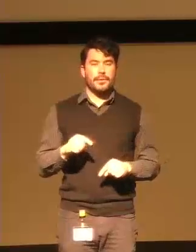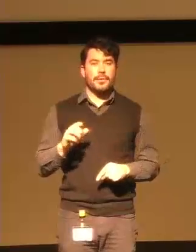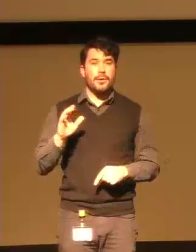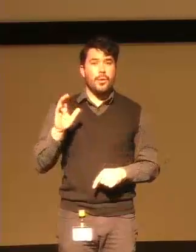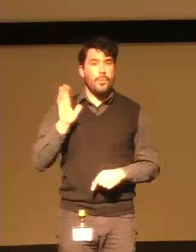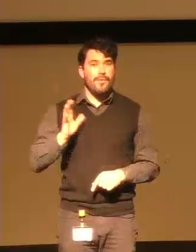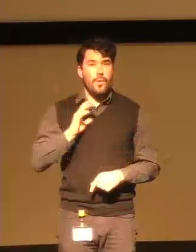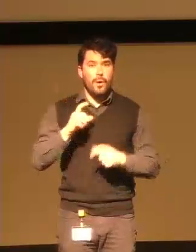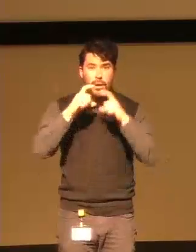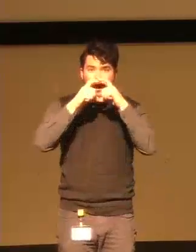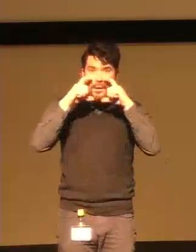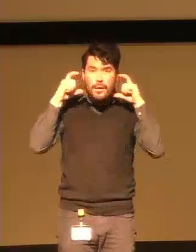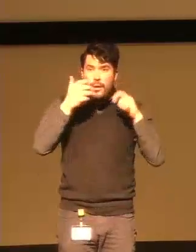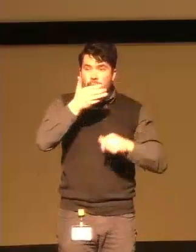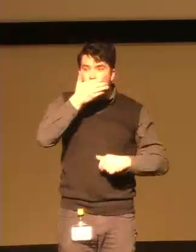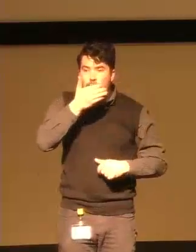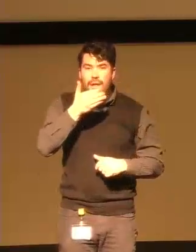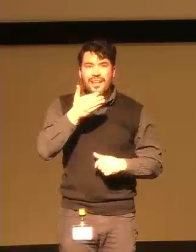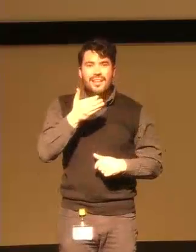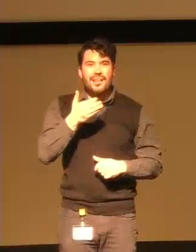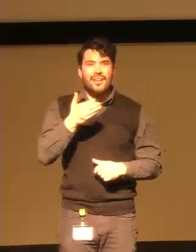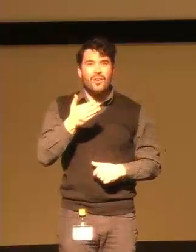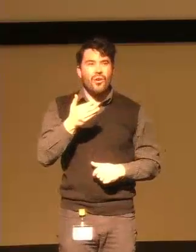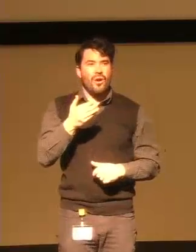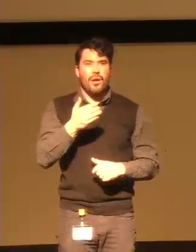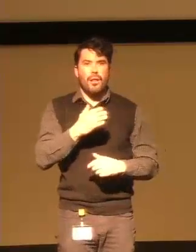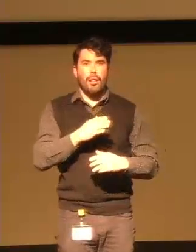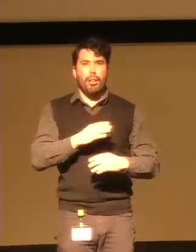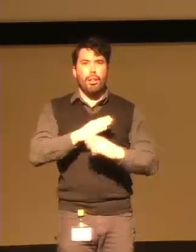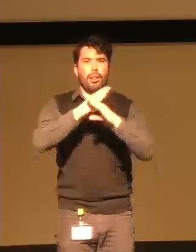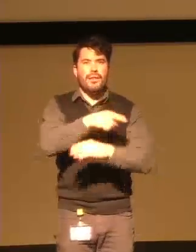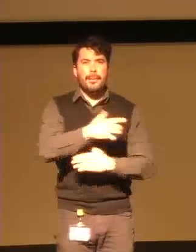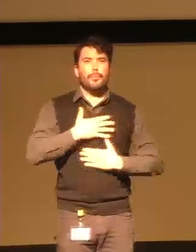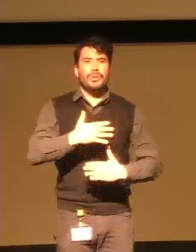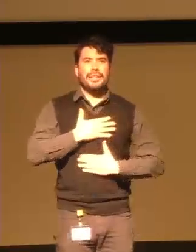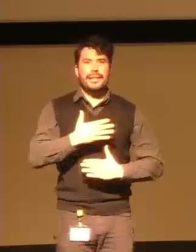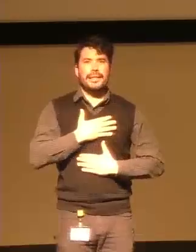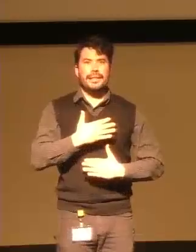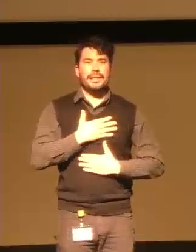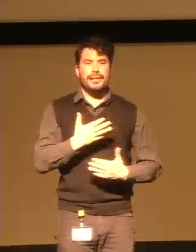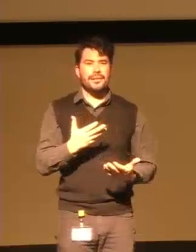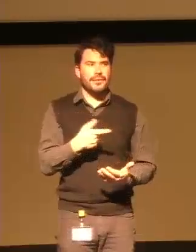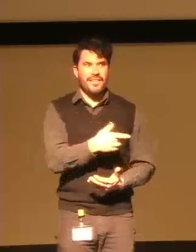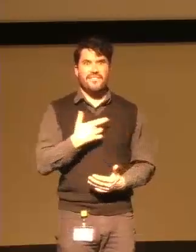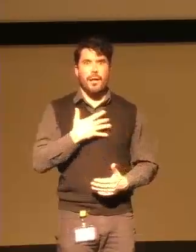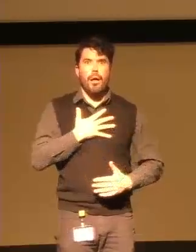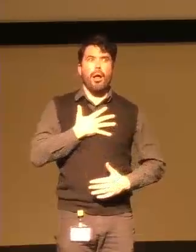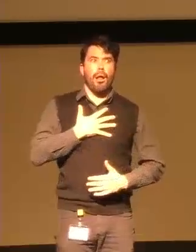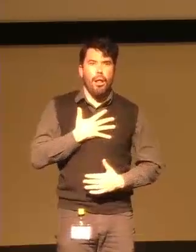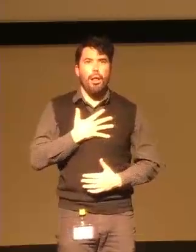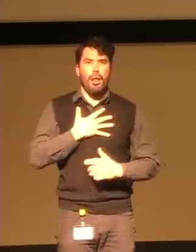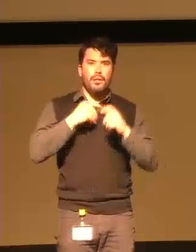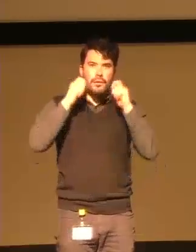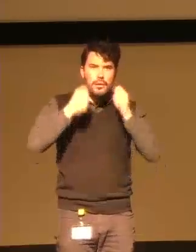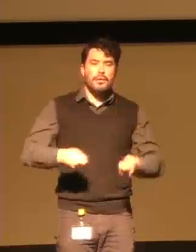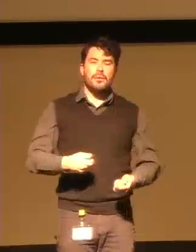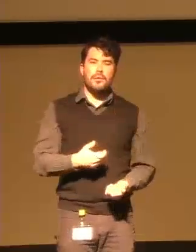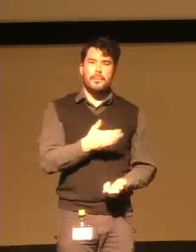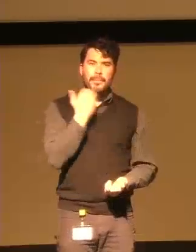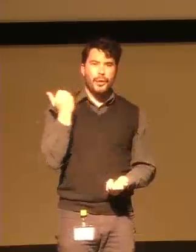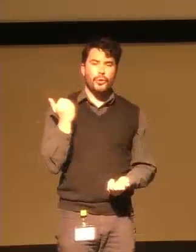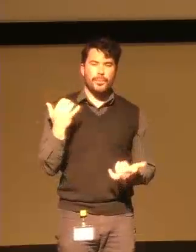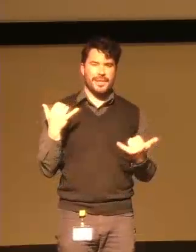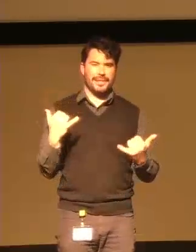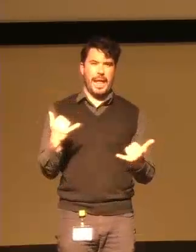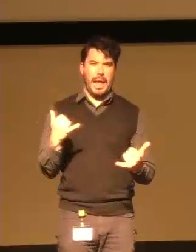and the effect of the mask on their breathlessness. I think we will readdress that in our